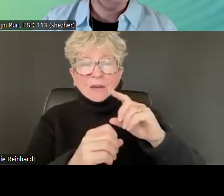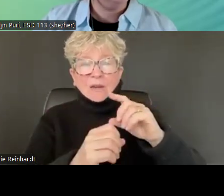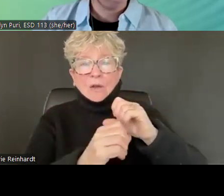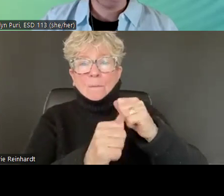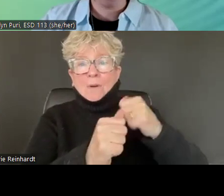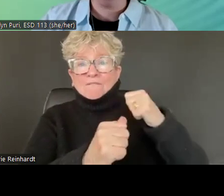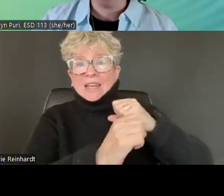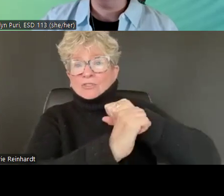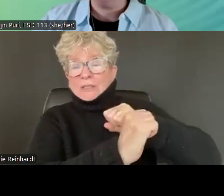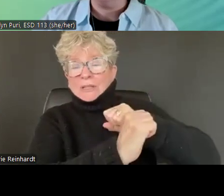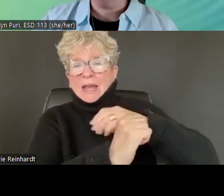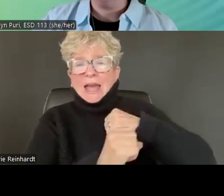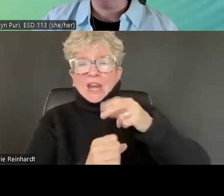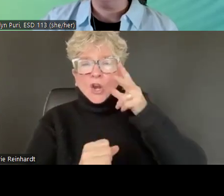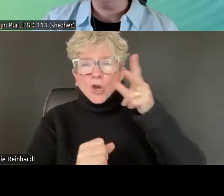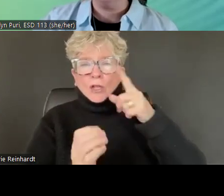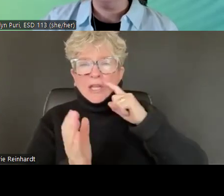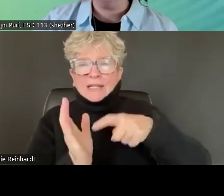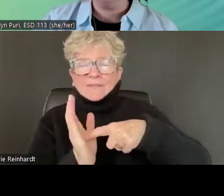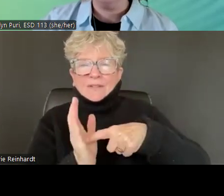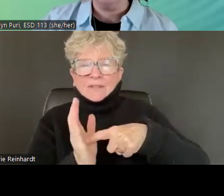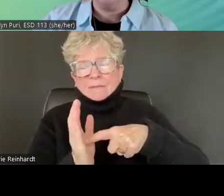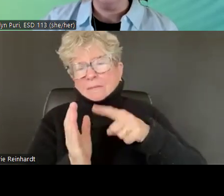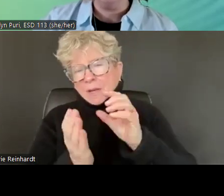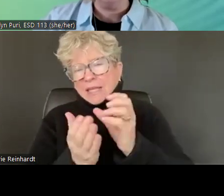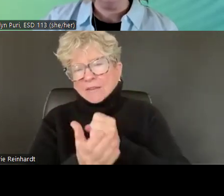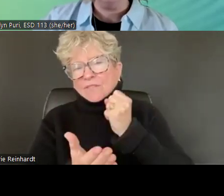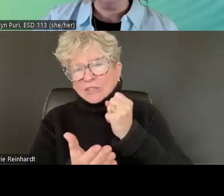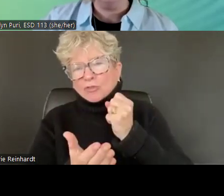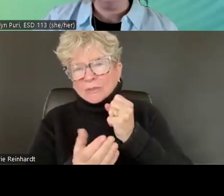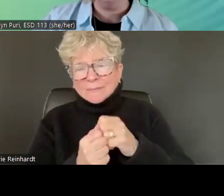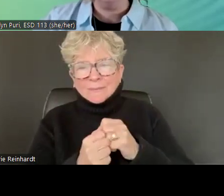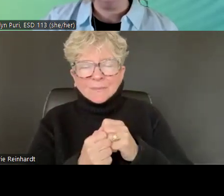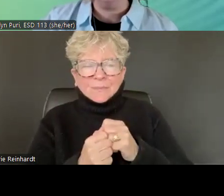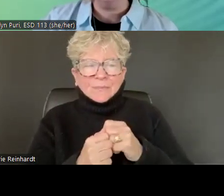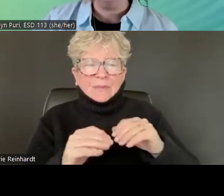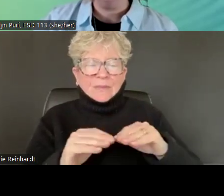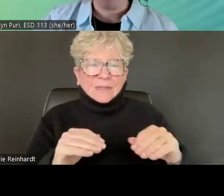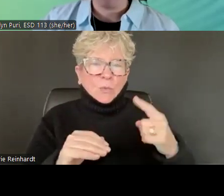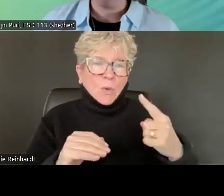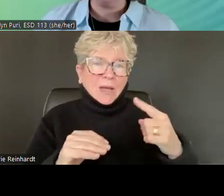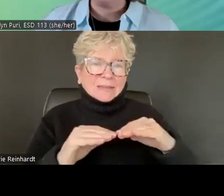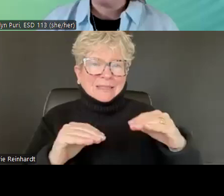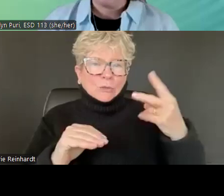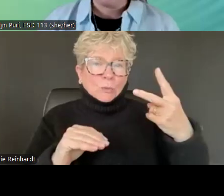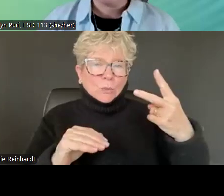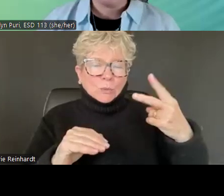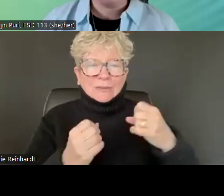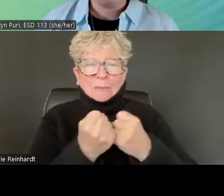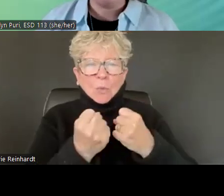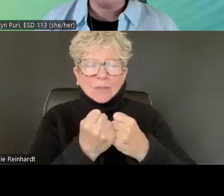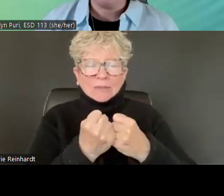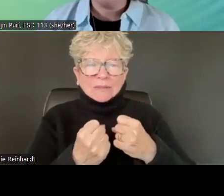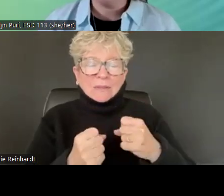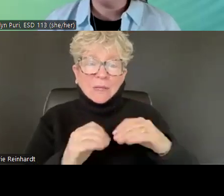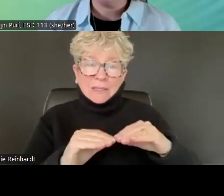early identification or intervention, Tier 1, Tier 2 supports. At